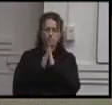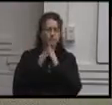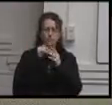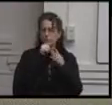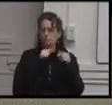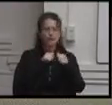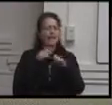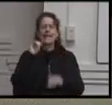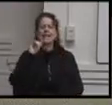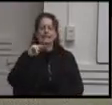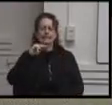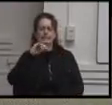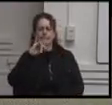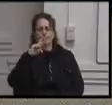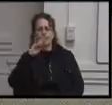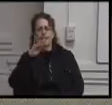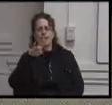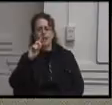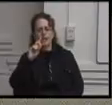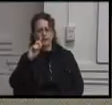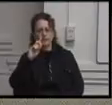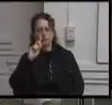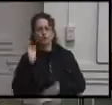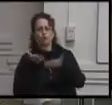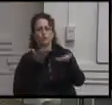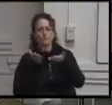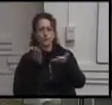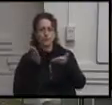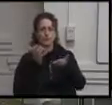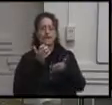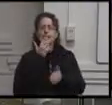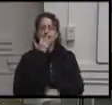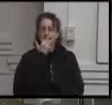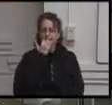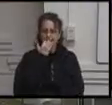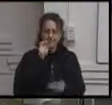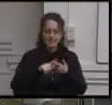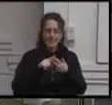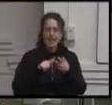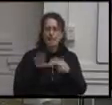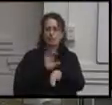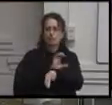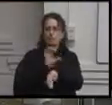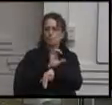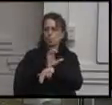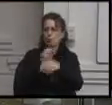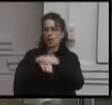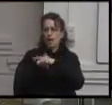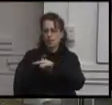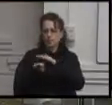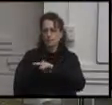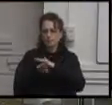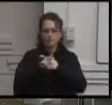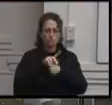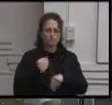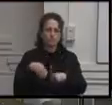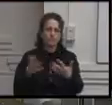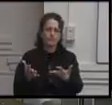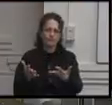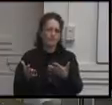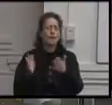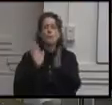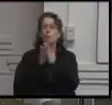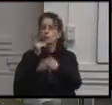In kind only, John. Just in kind only. We have heat and computer access, et cetera, upstairs. Yep. We get to use